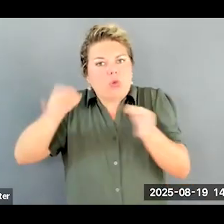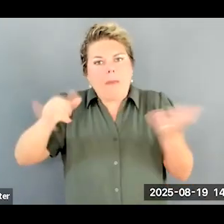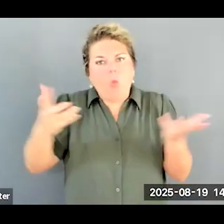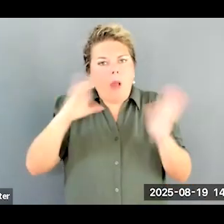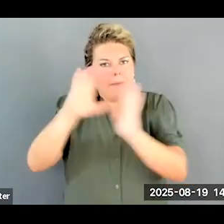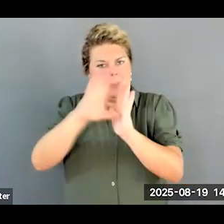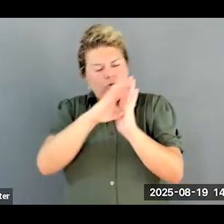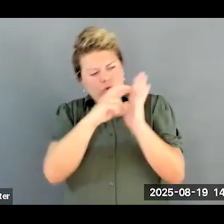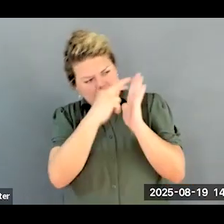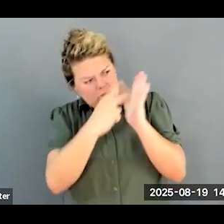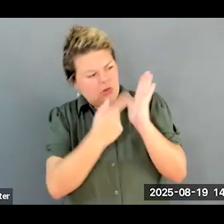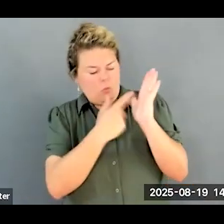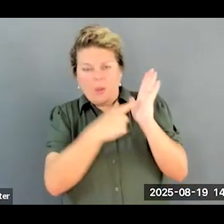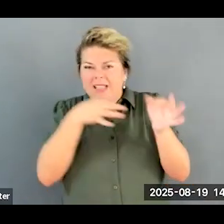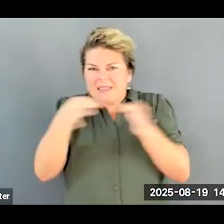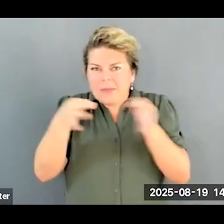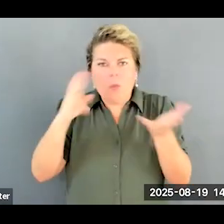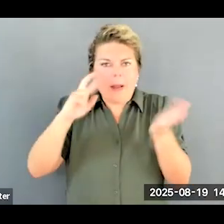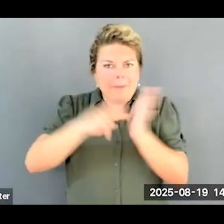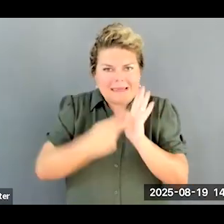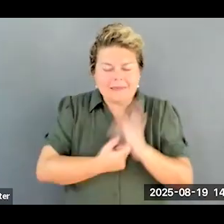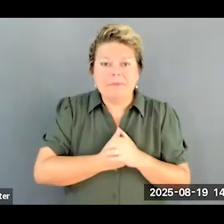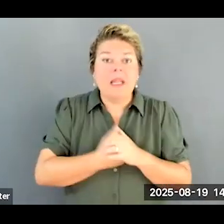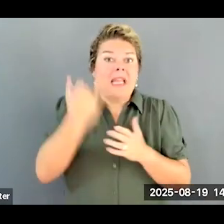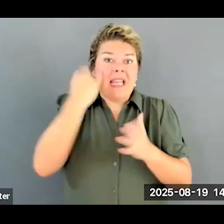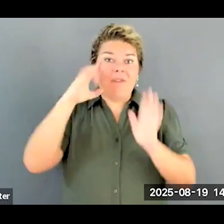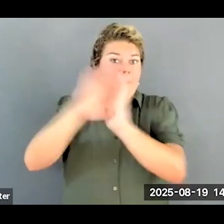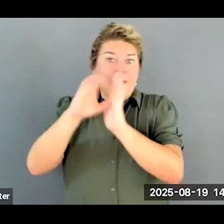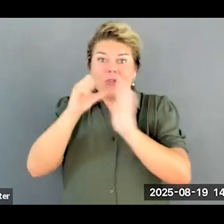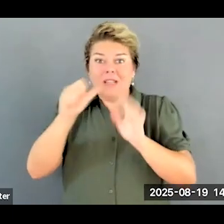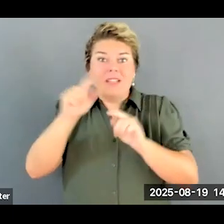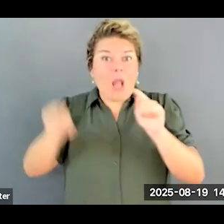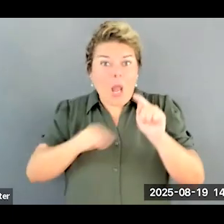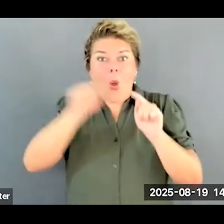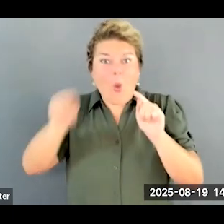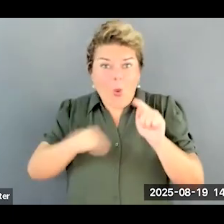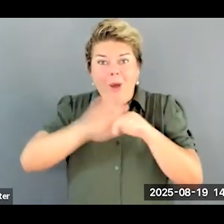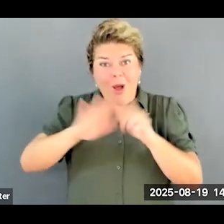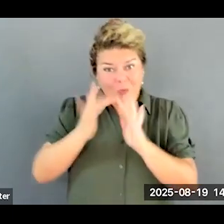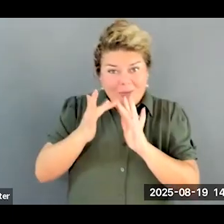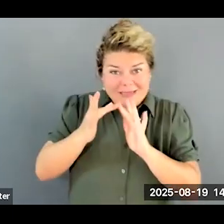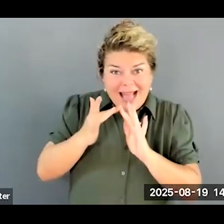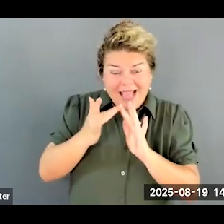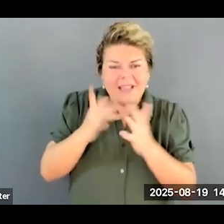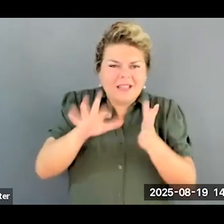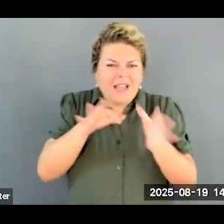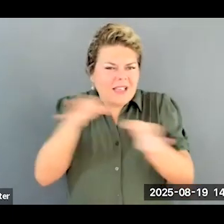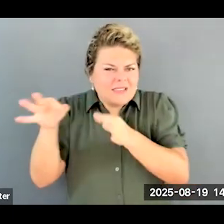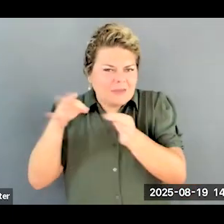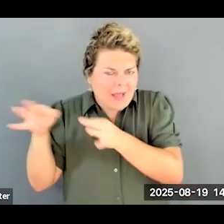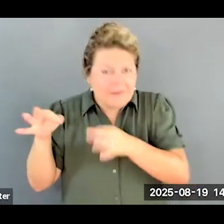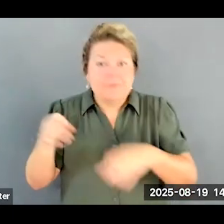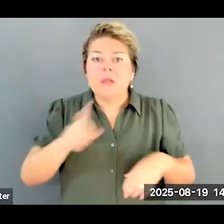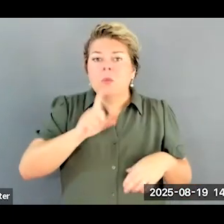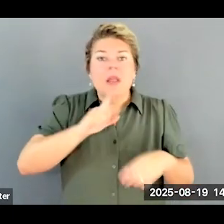an image fails to load on a website. Some helpful tips for creating alt text are to keep it short and